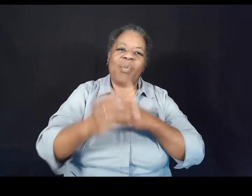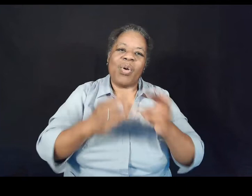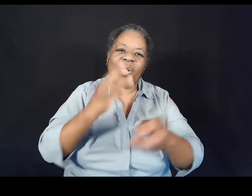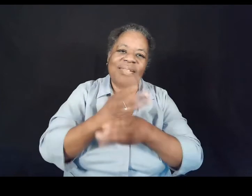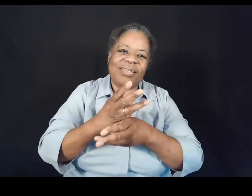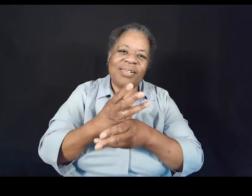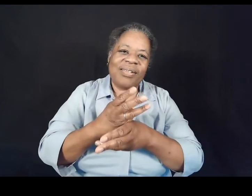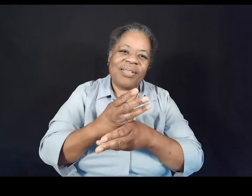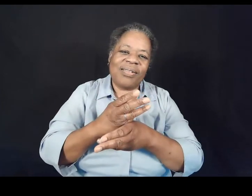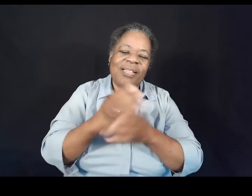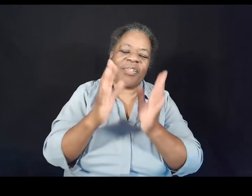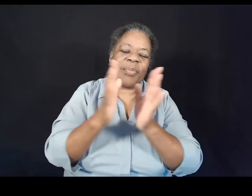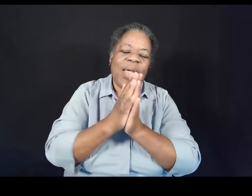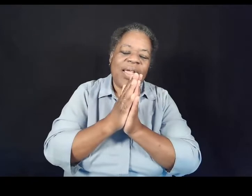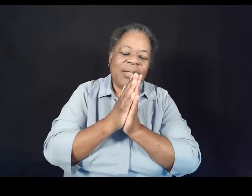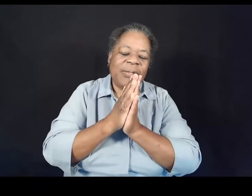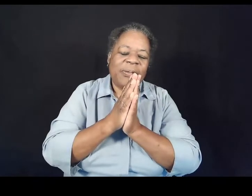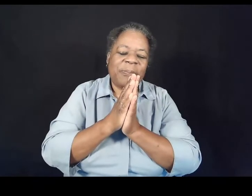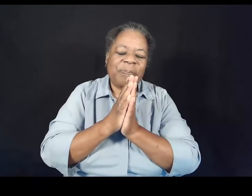Let's pray.